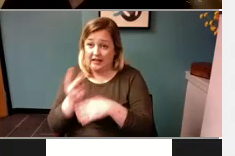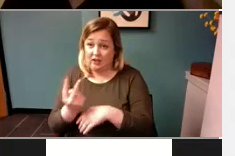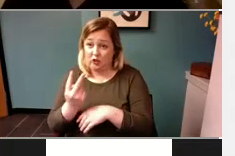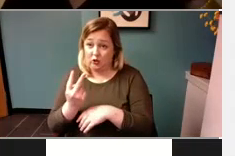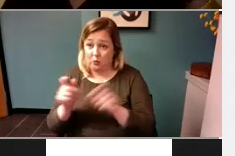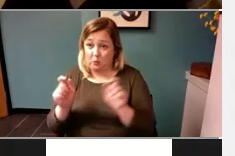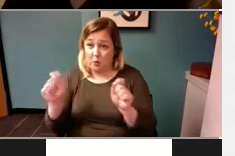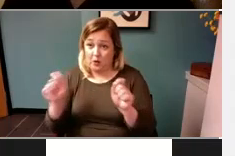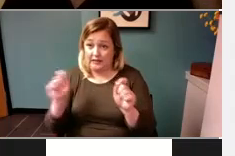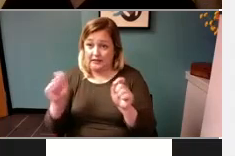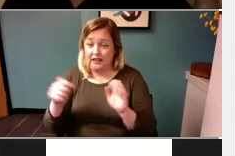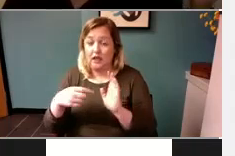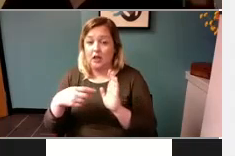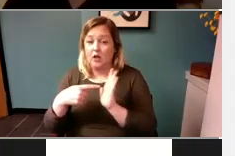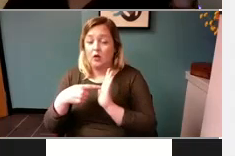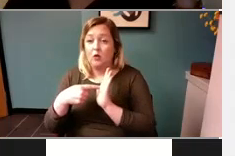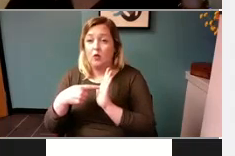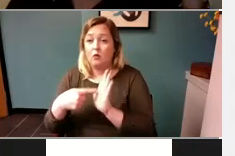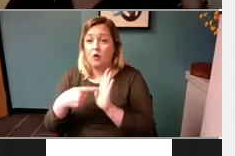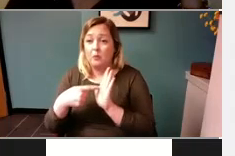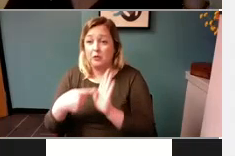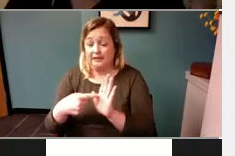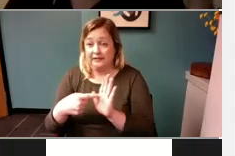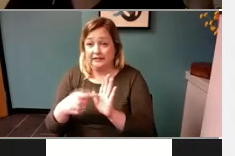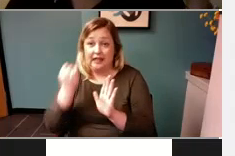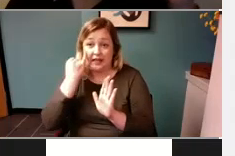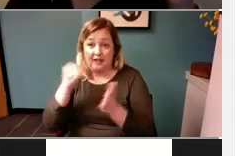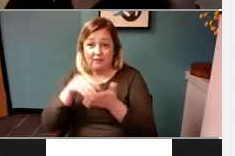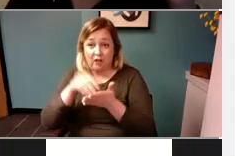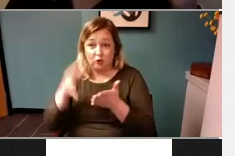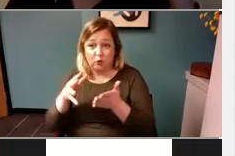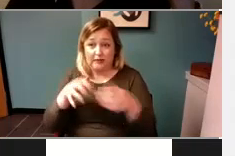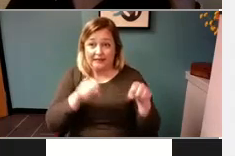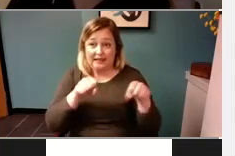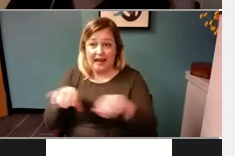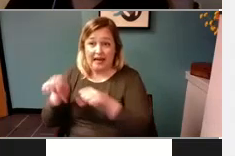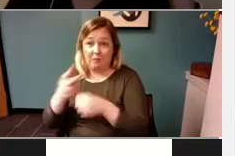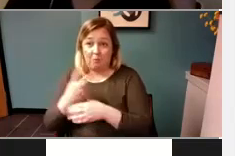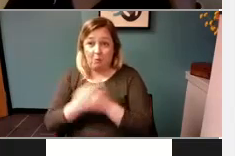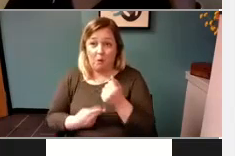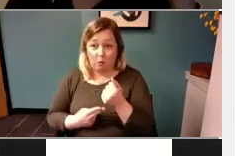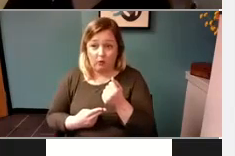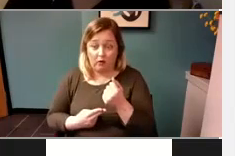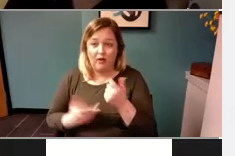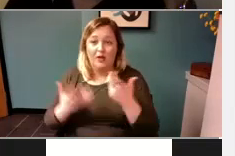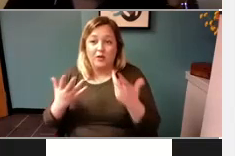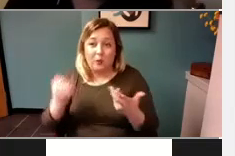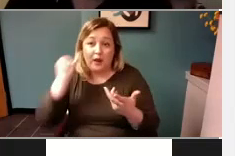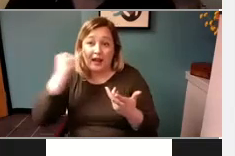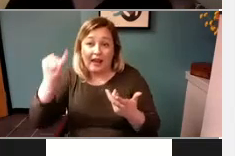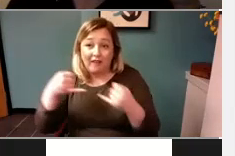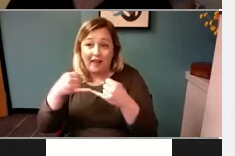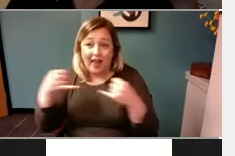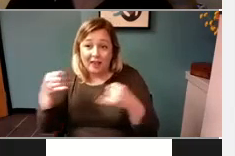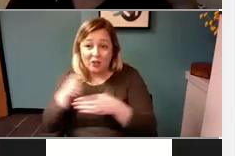a student takes both of these courses. So when there is an edge between 6 and 8, we say that there